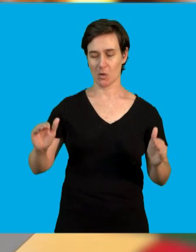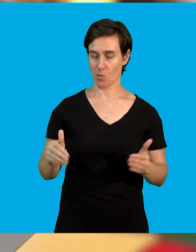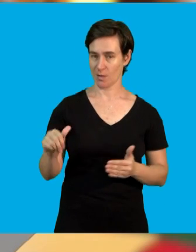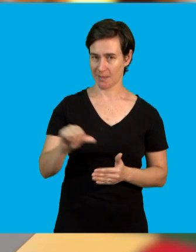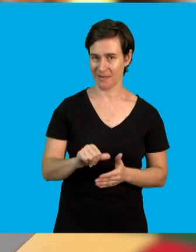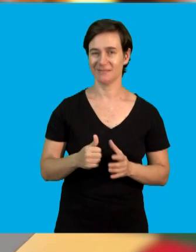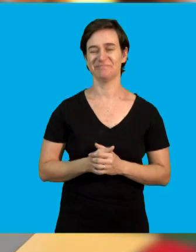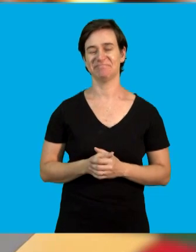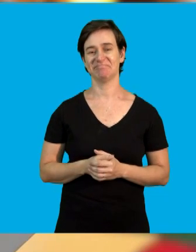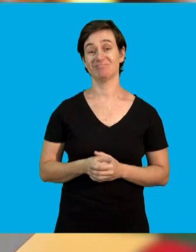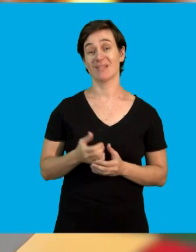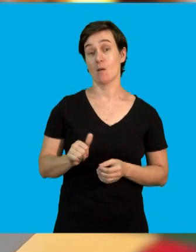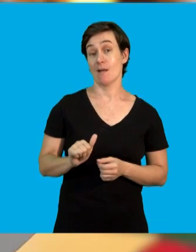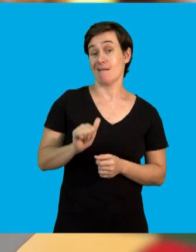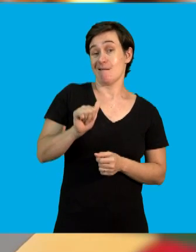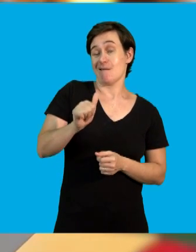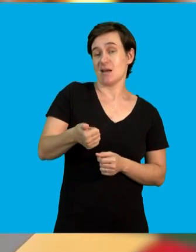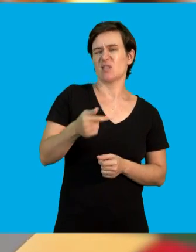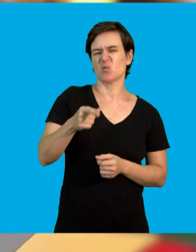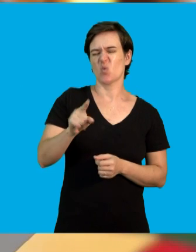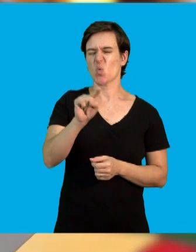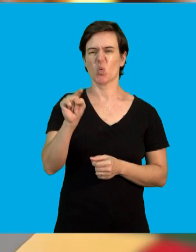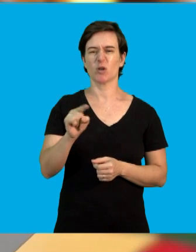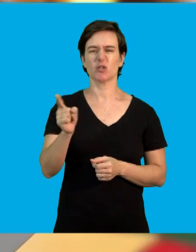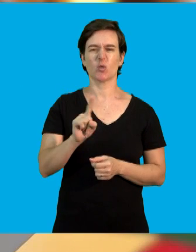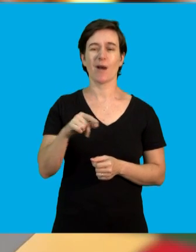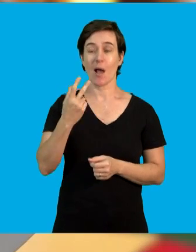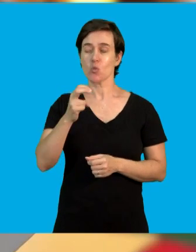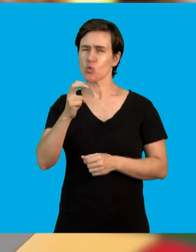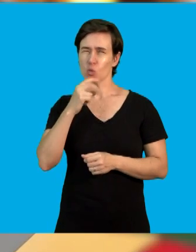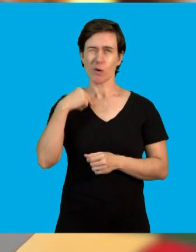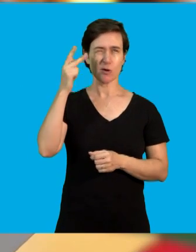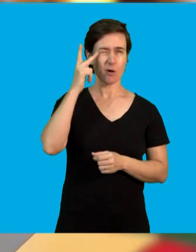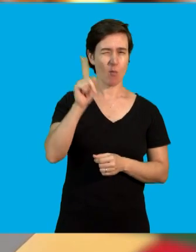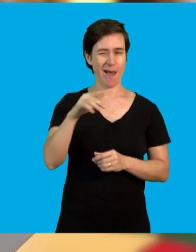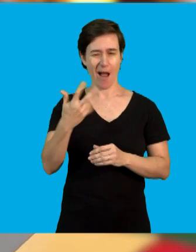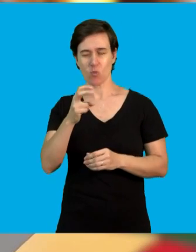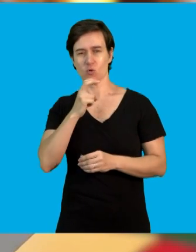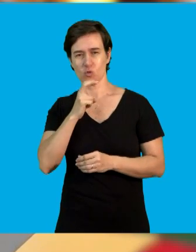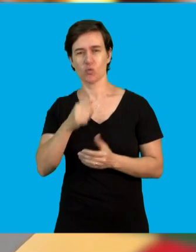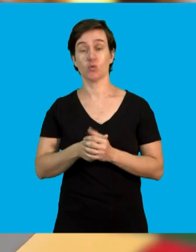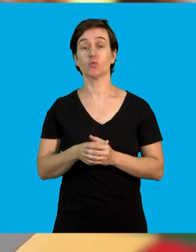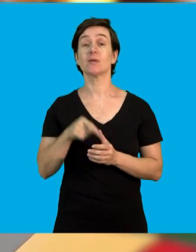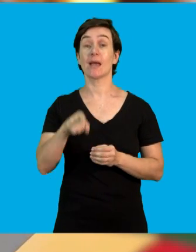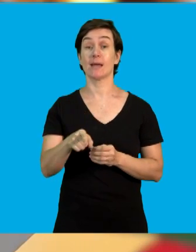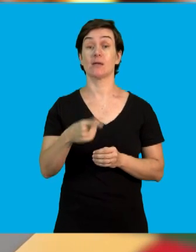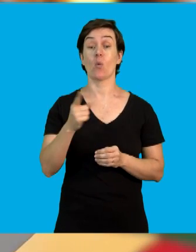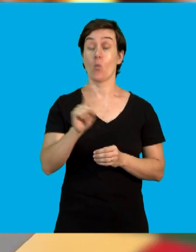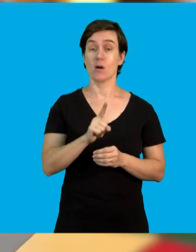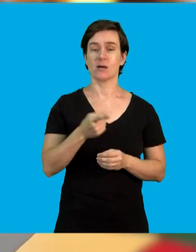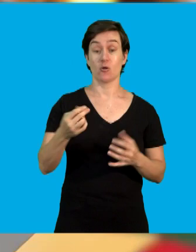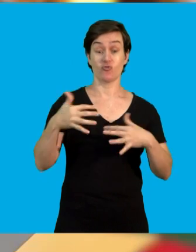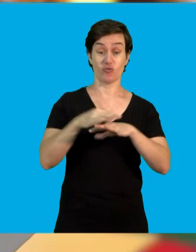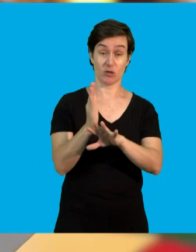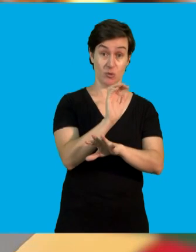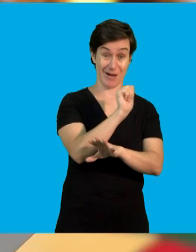Welcome back, learners. So now we are moving on to the next part of our questions, which are the application questions, and they are still based on the reactions between an